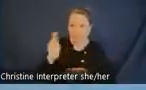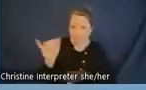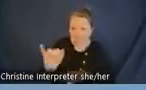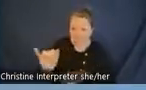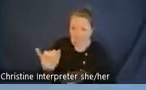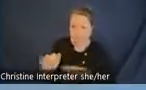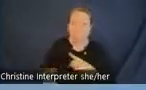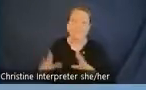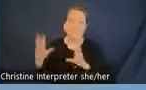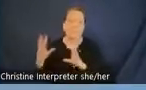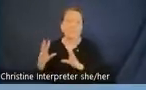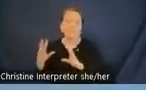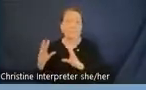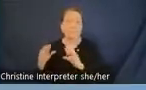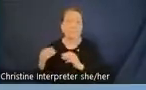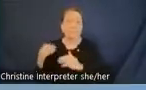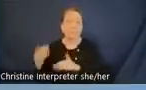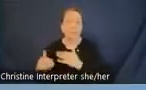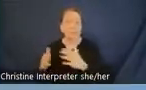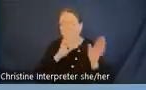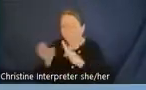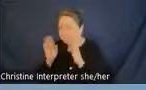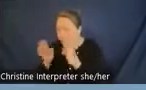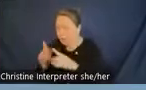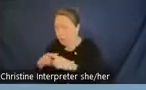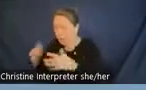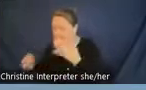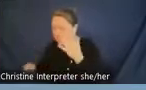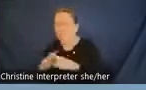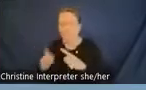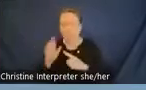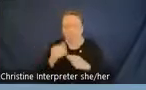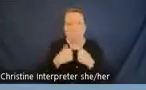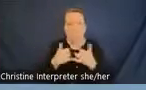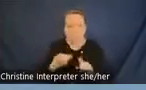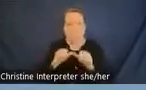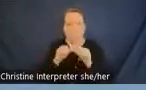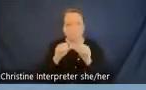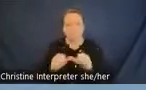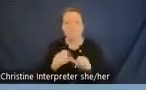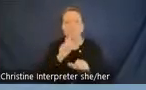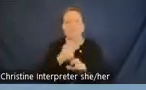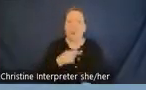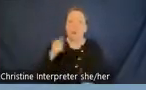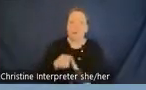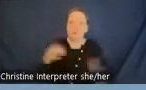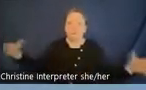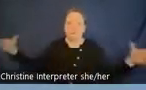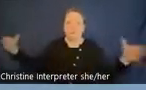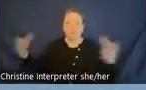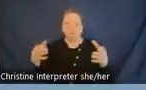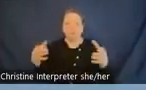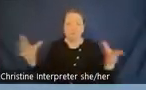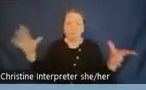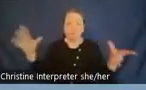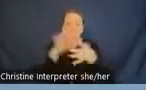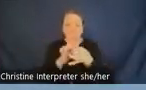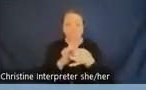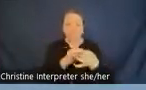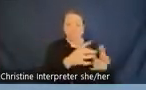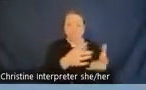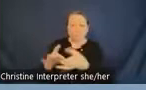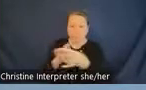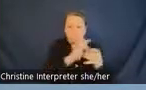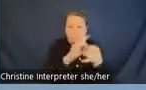session occupies a lot of our time and attention, will really be to bring together folks so that we can get all kinds of input